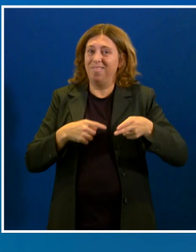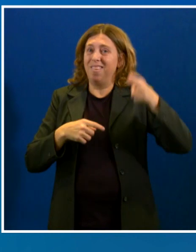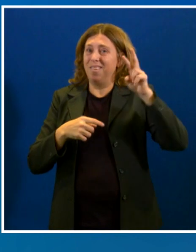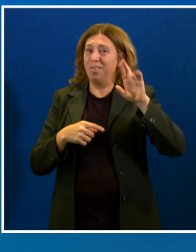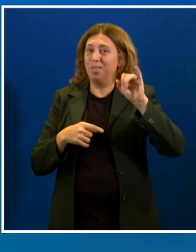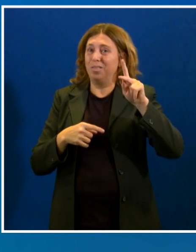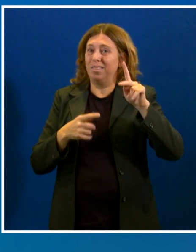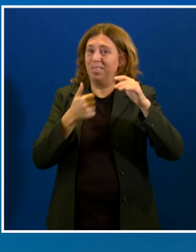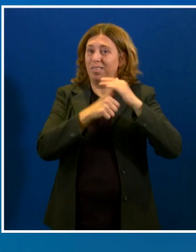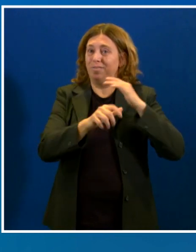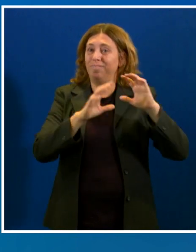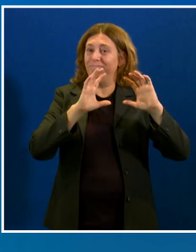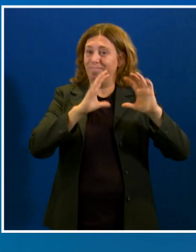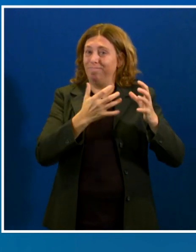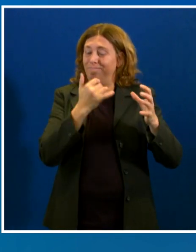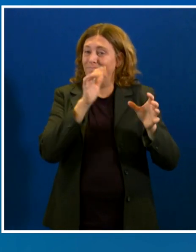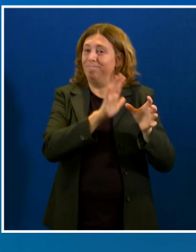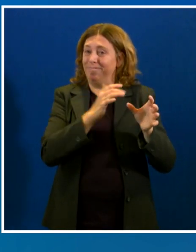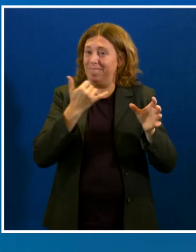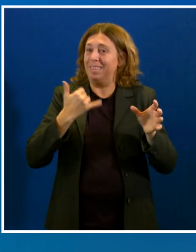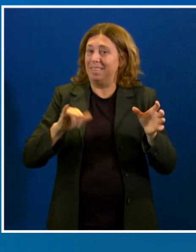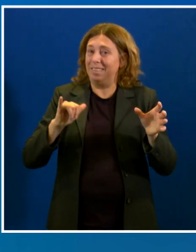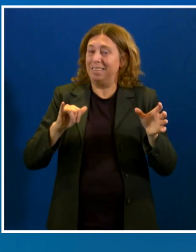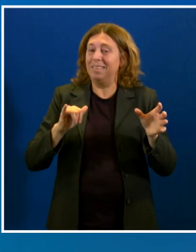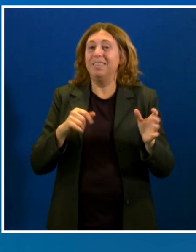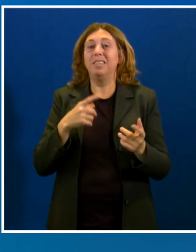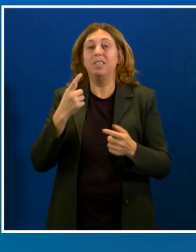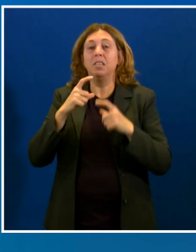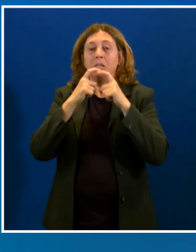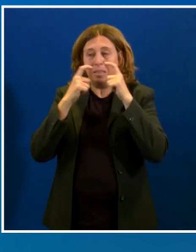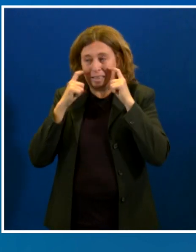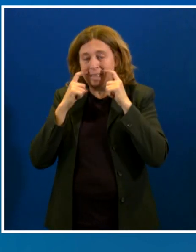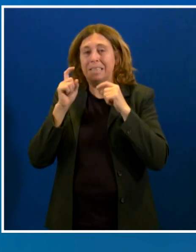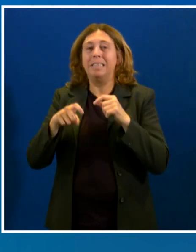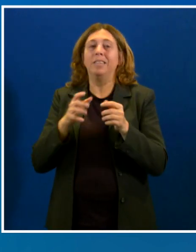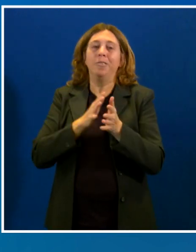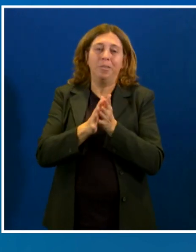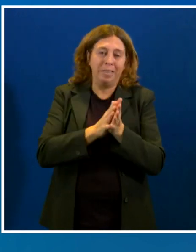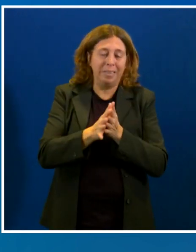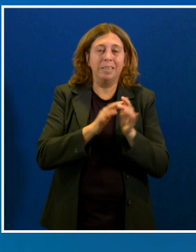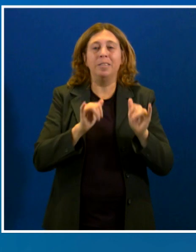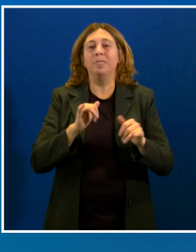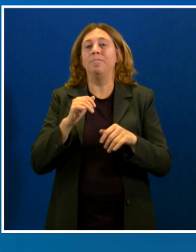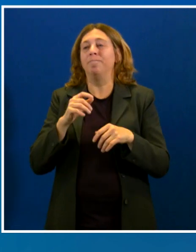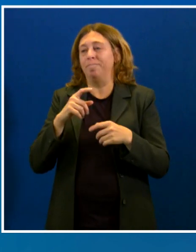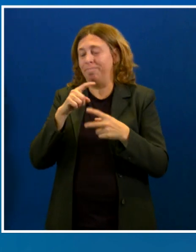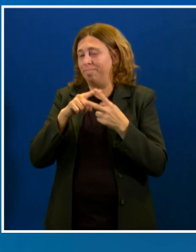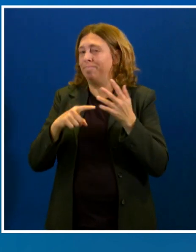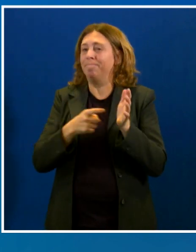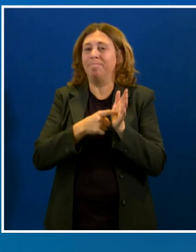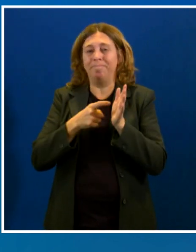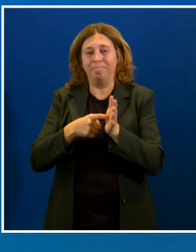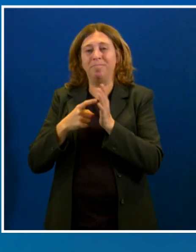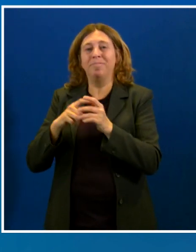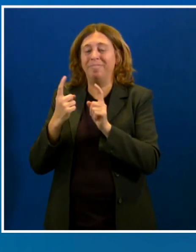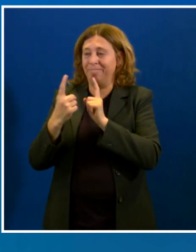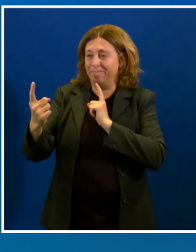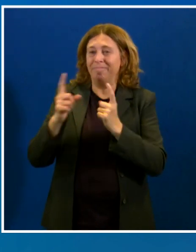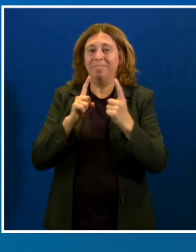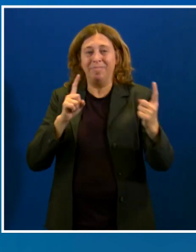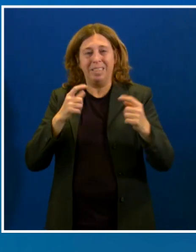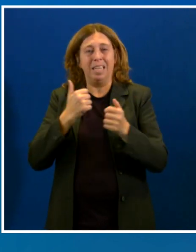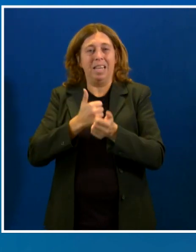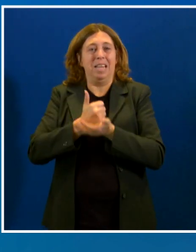mask, physical distancing, and frequent hand washing remain the best practices to help ward off the virus. And I know